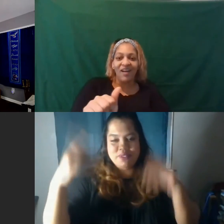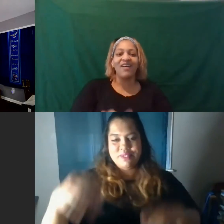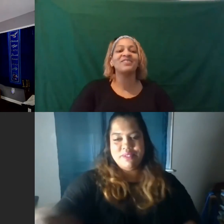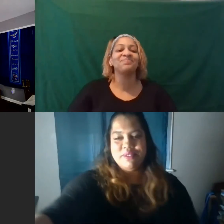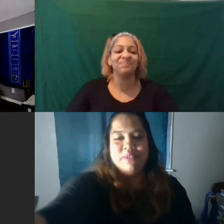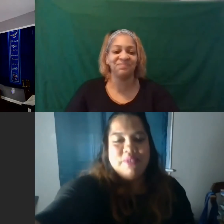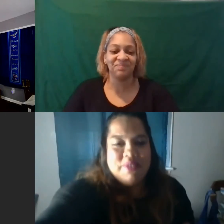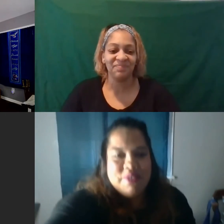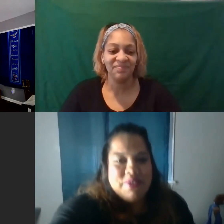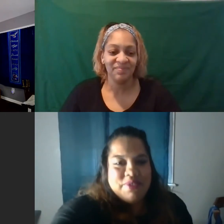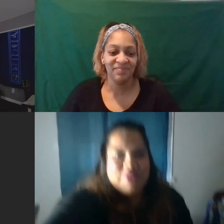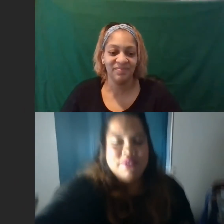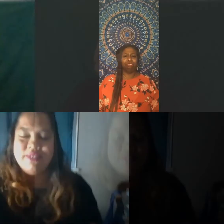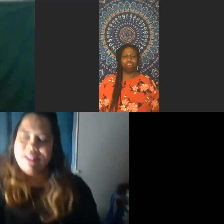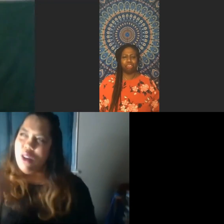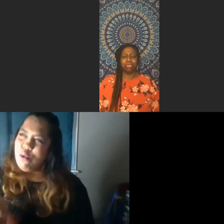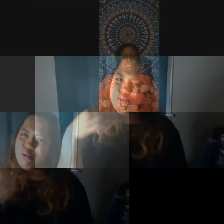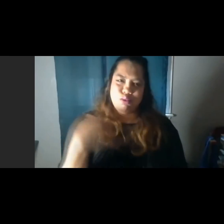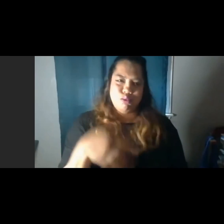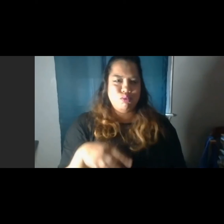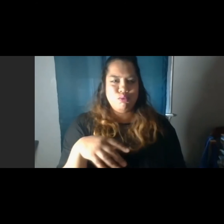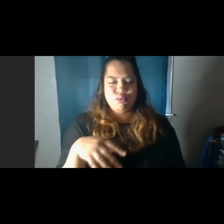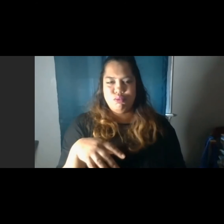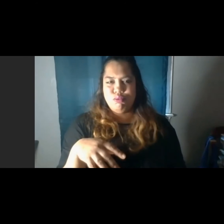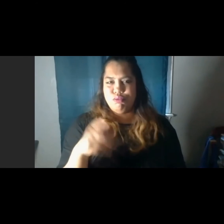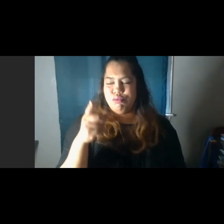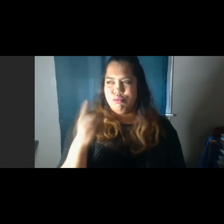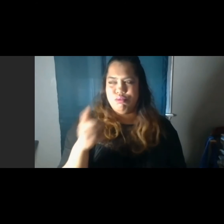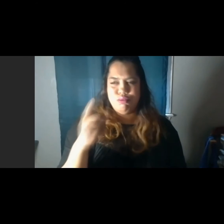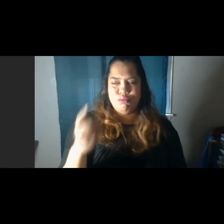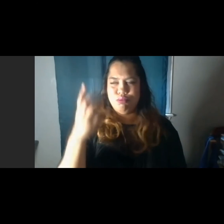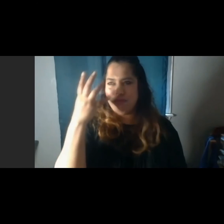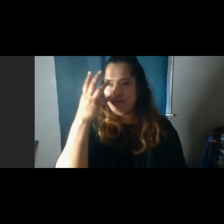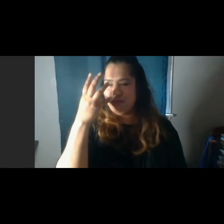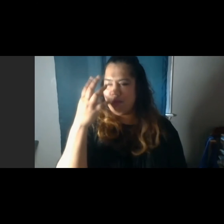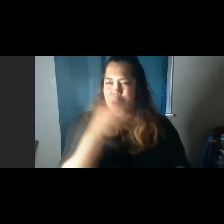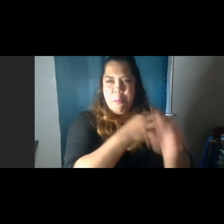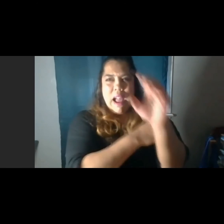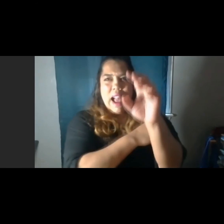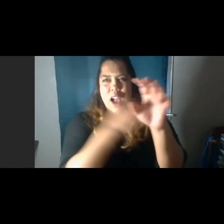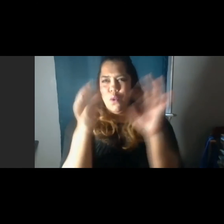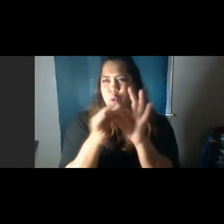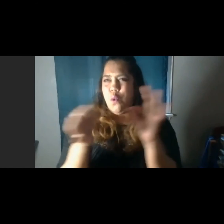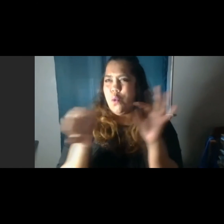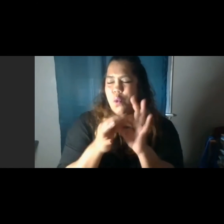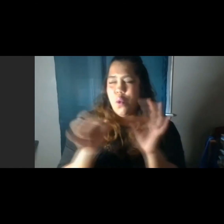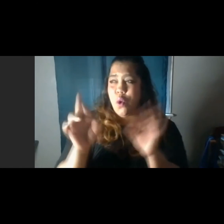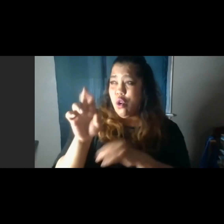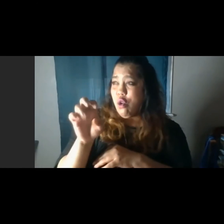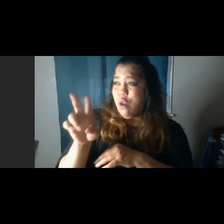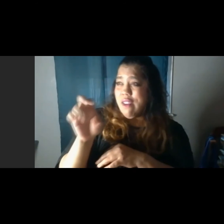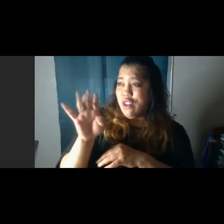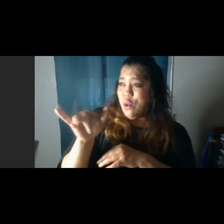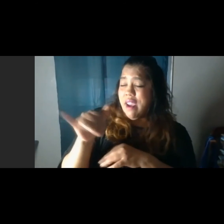Such a timely sermon, Reverend Ray. I am already knowing I'm going